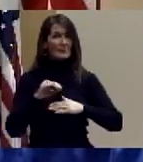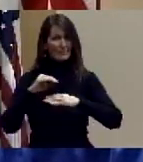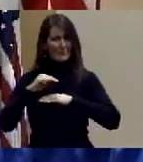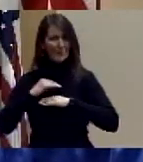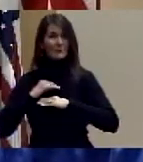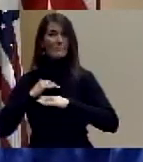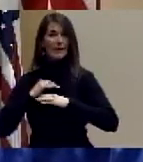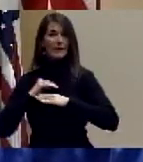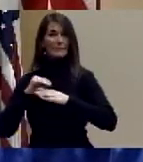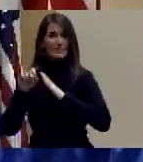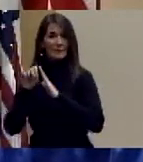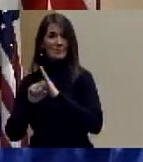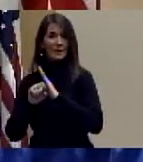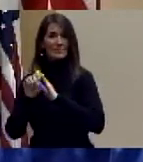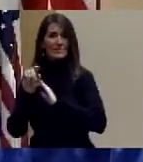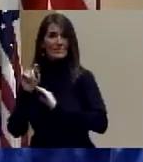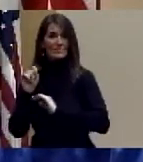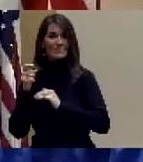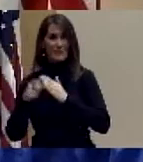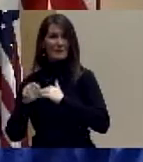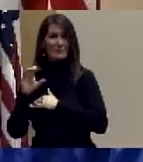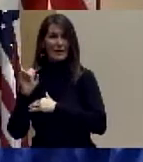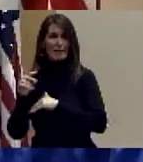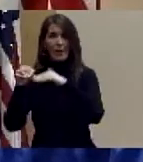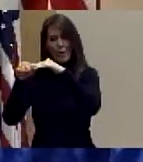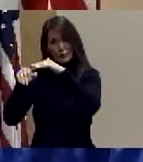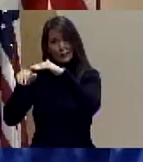tax cap. Stayed under the state tax cap.